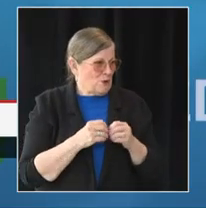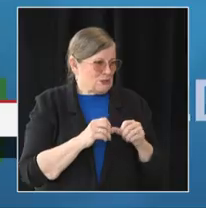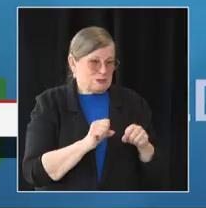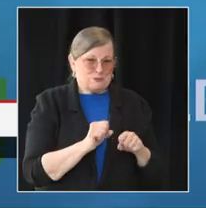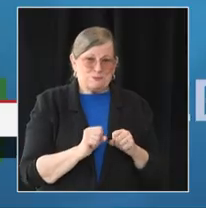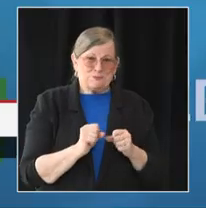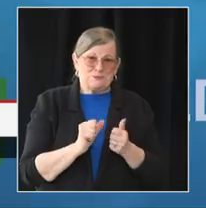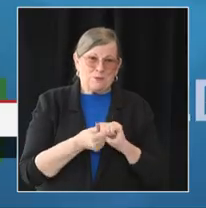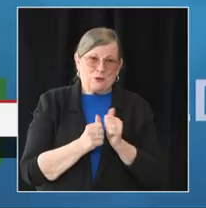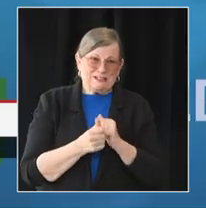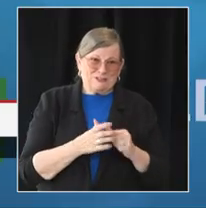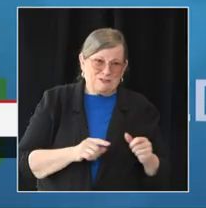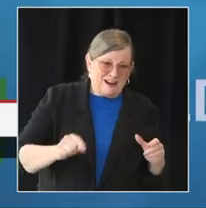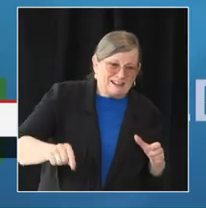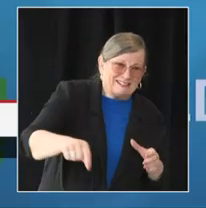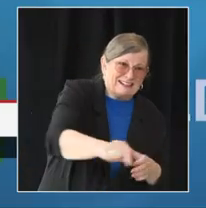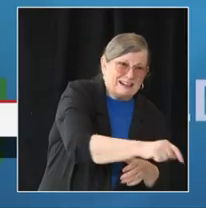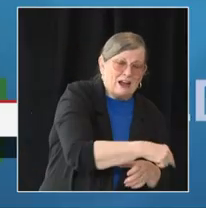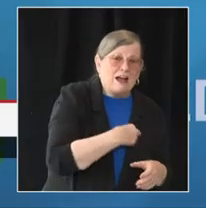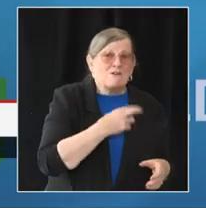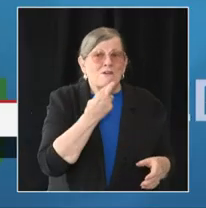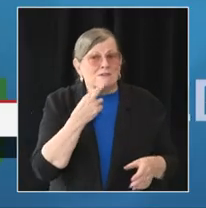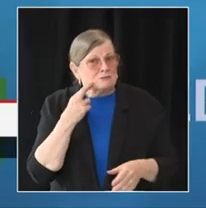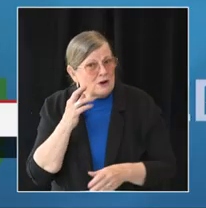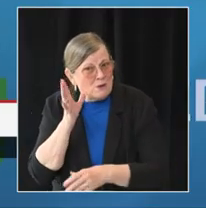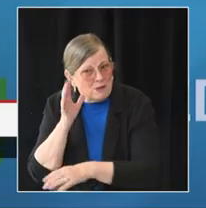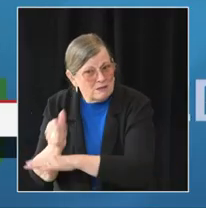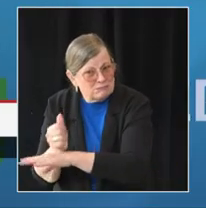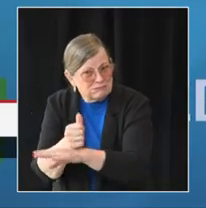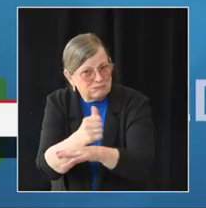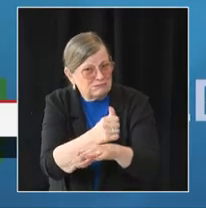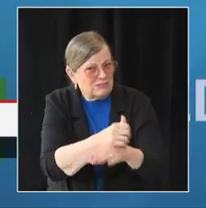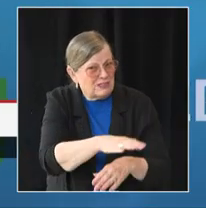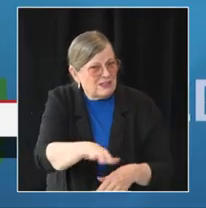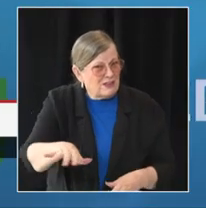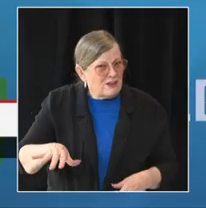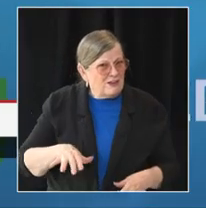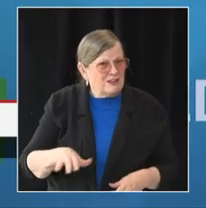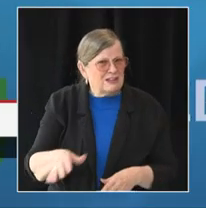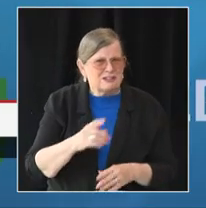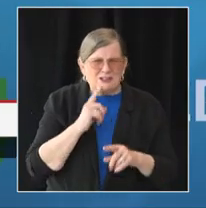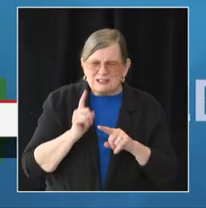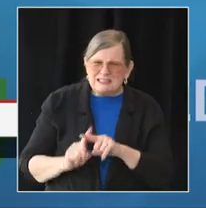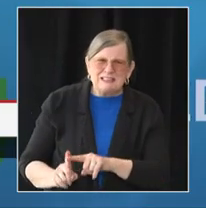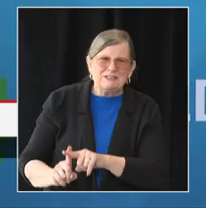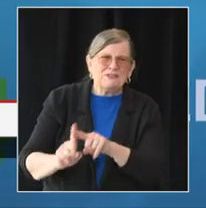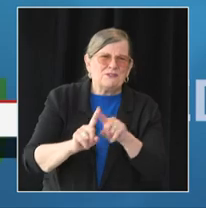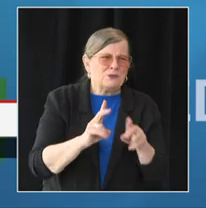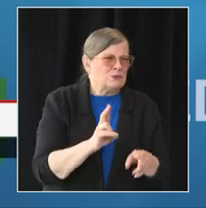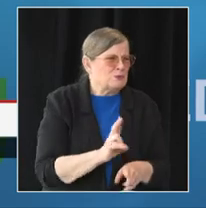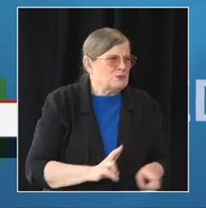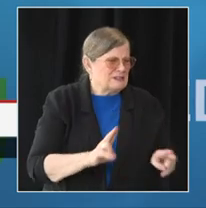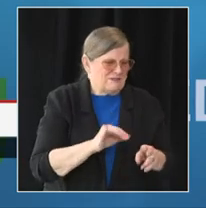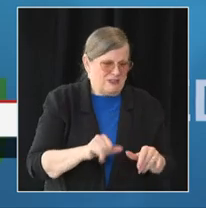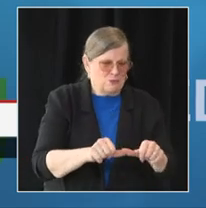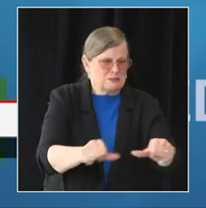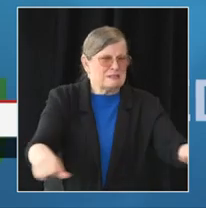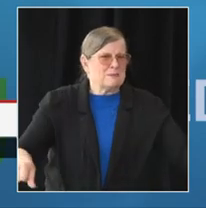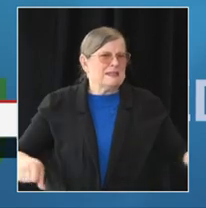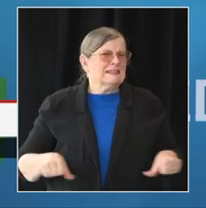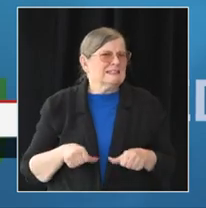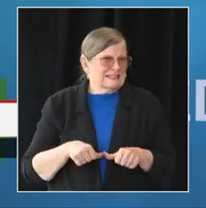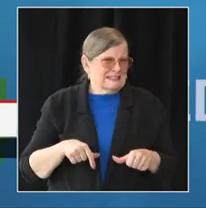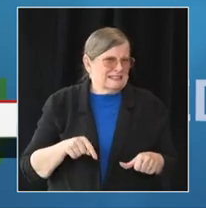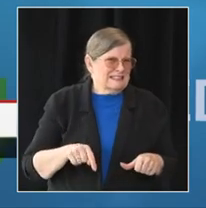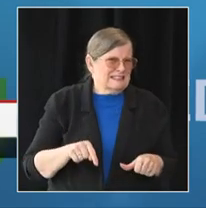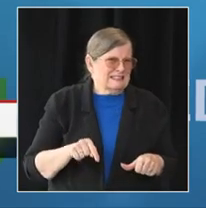riverfront that could be a mix of uses. This site is also special because at least 30% of it has to